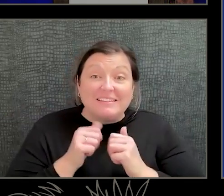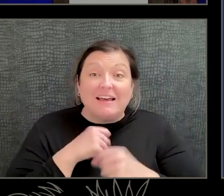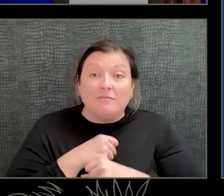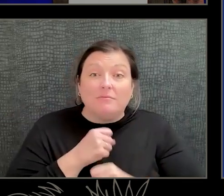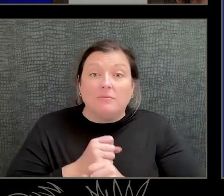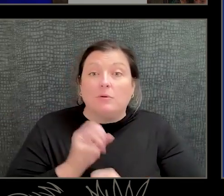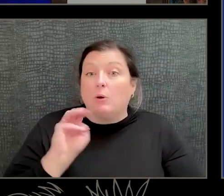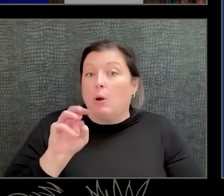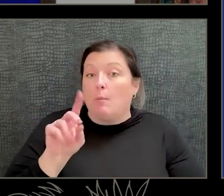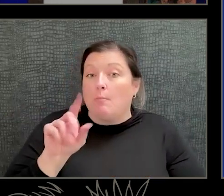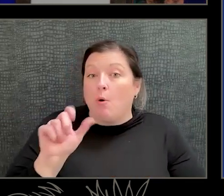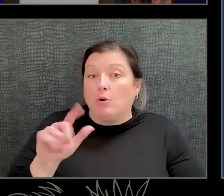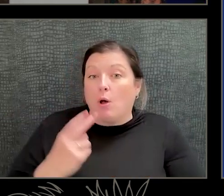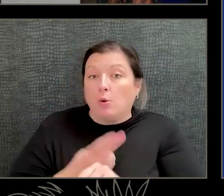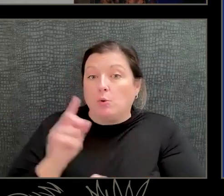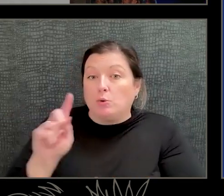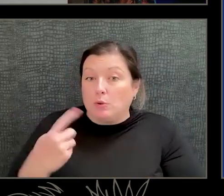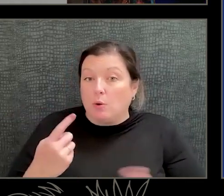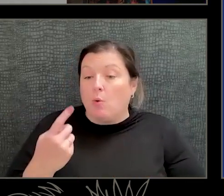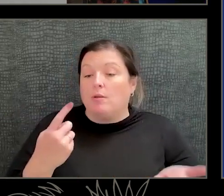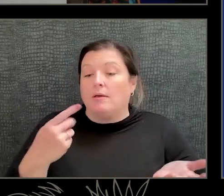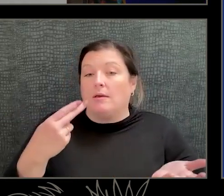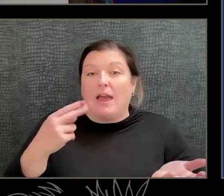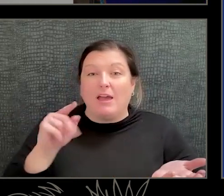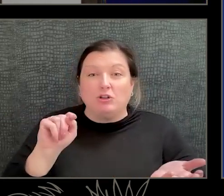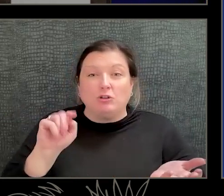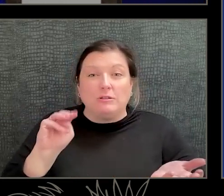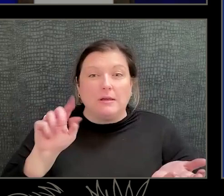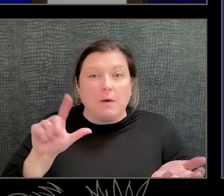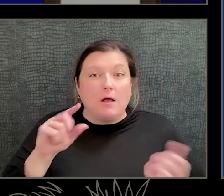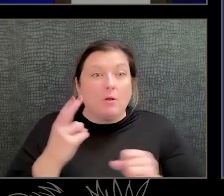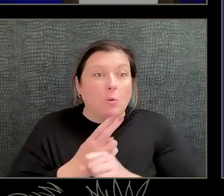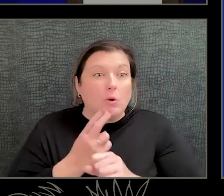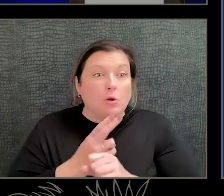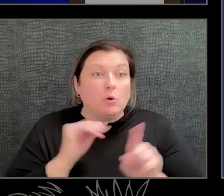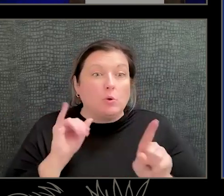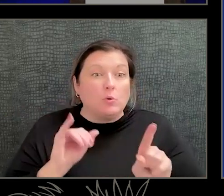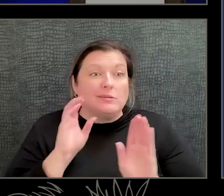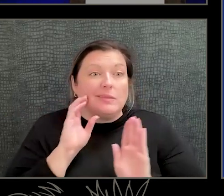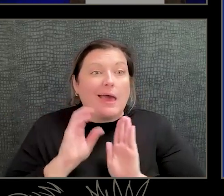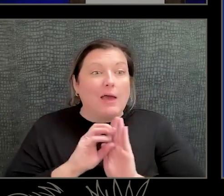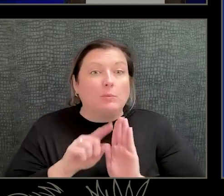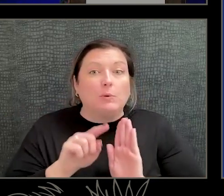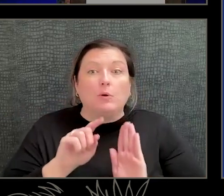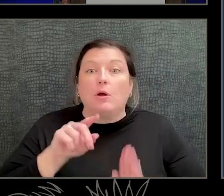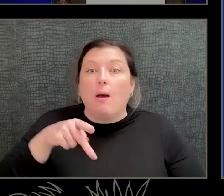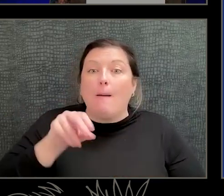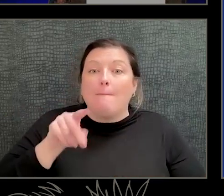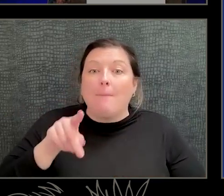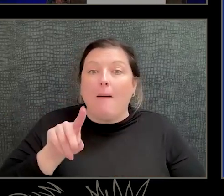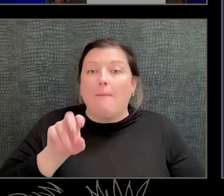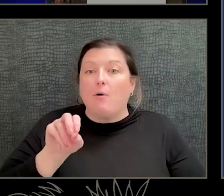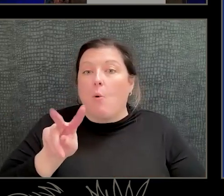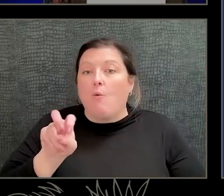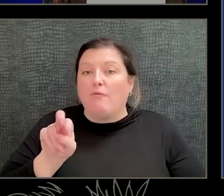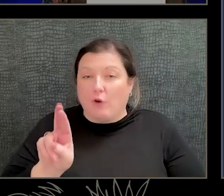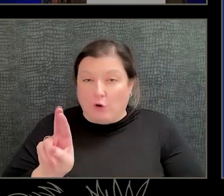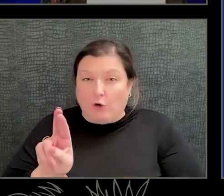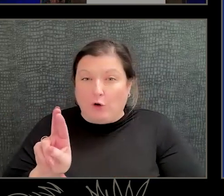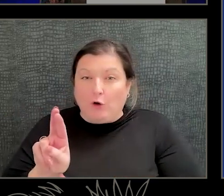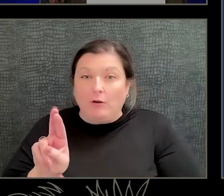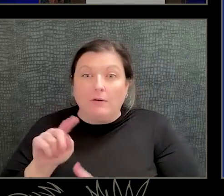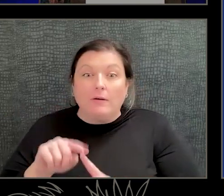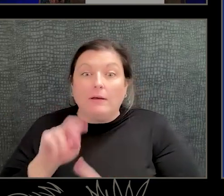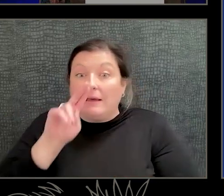a modal using only HTML. We use that attribute that is called popover. Popover is a new attribute, well not new, but it's a